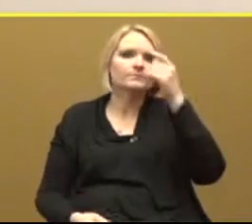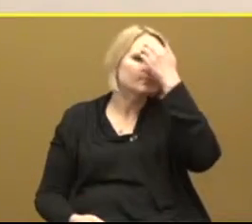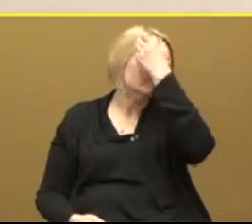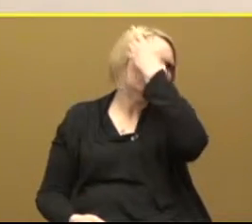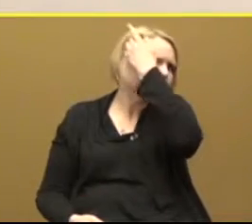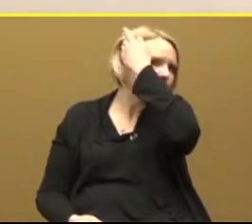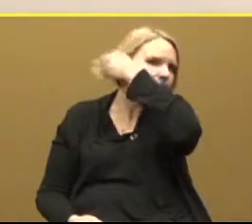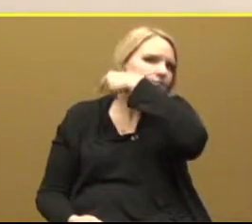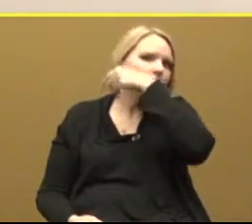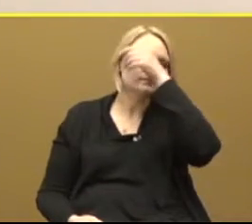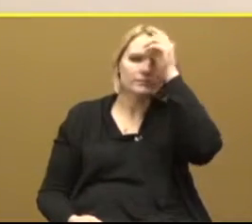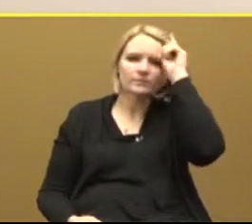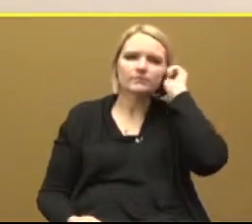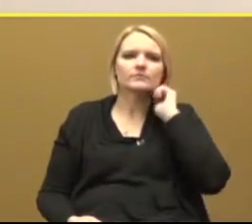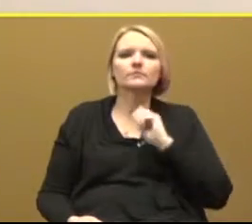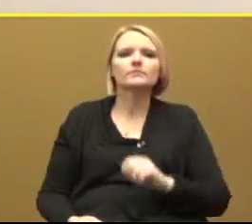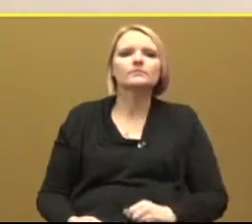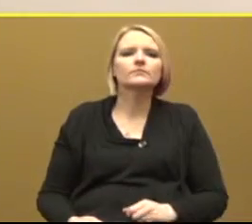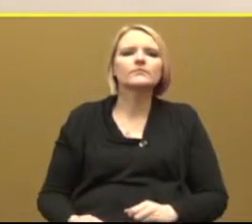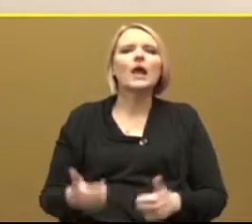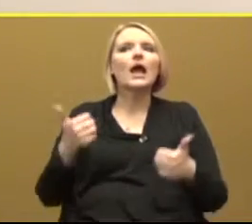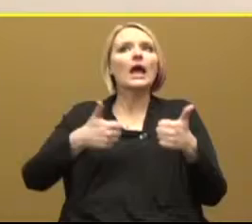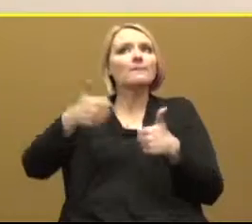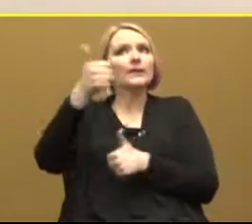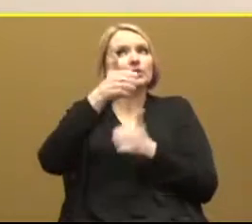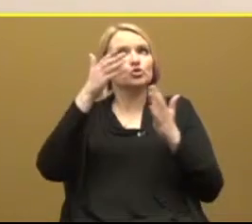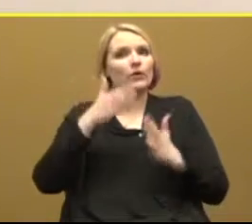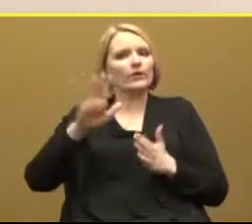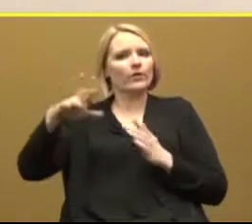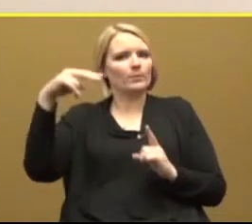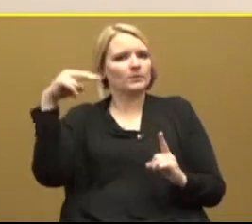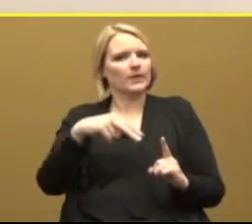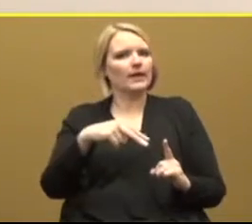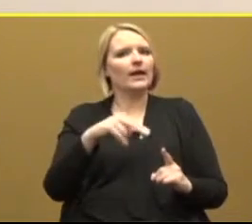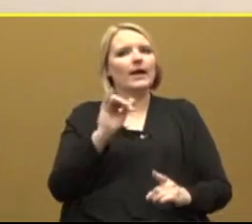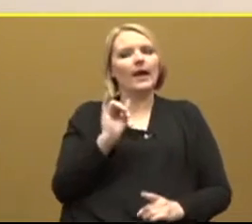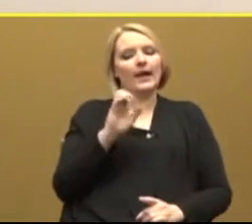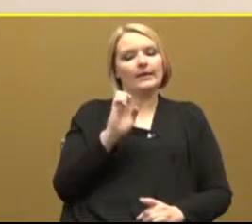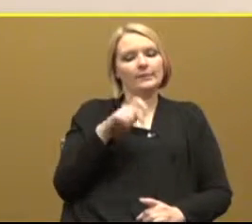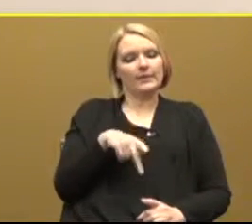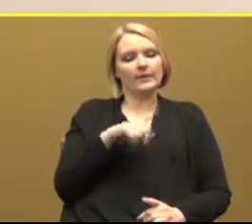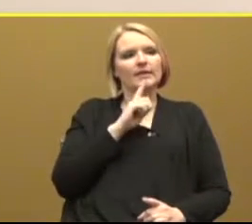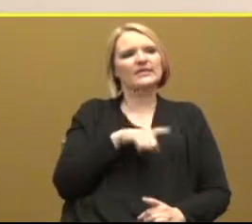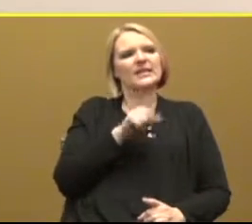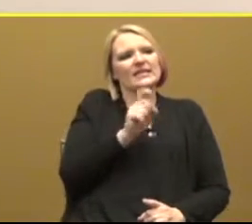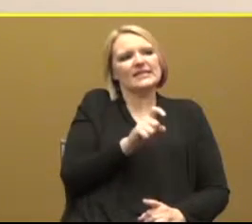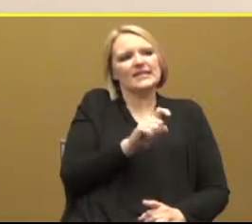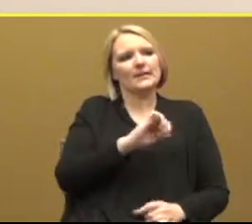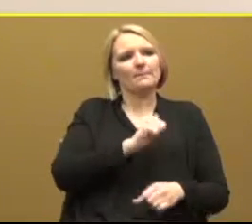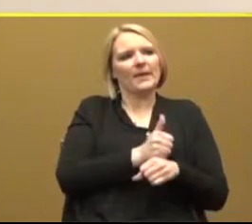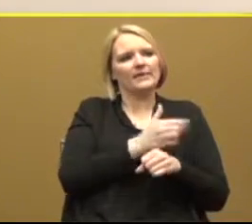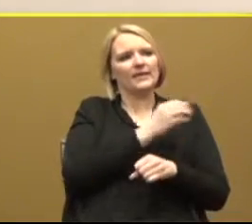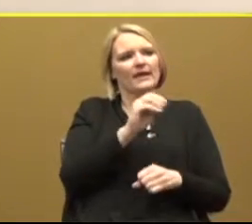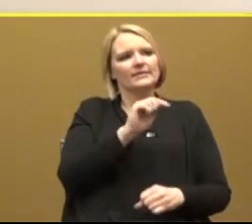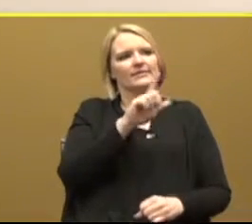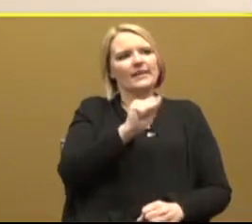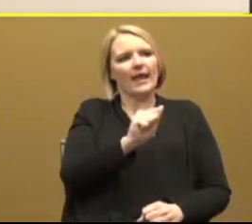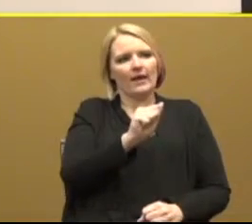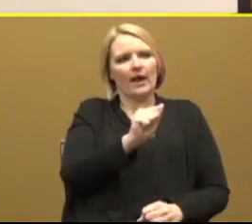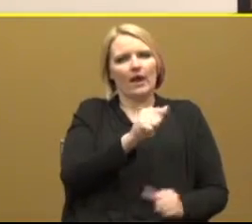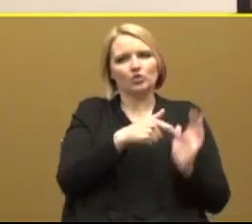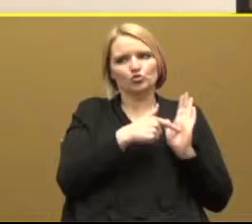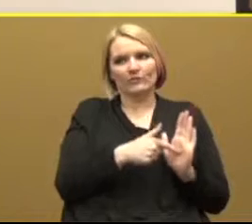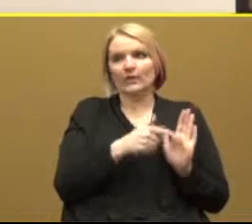Yeah. So just from an administrator point of view, an IEP is need-based and data-driven. So when you present that